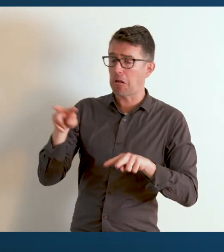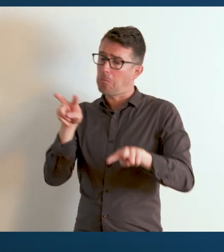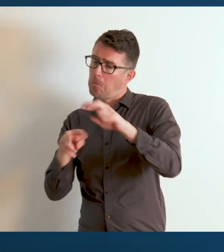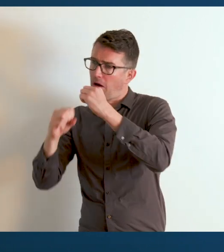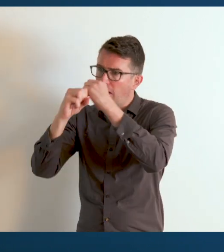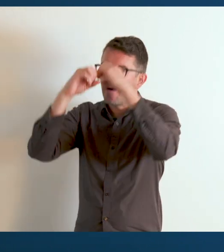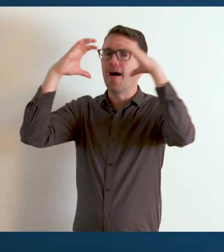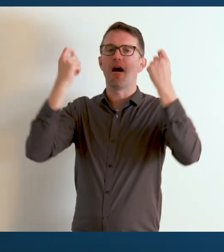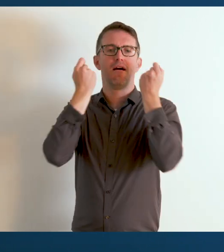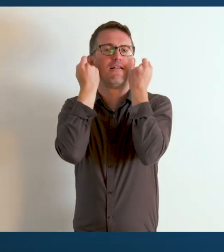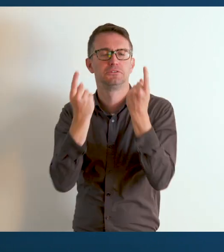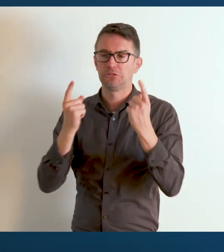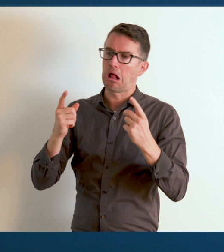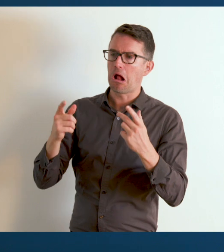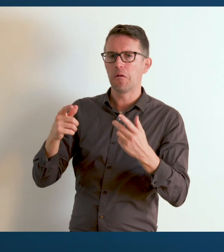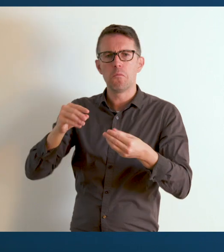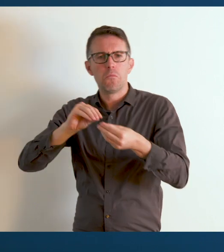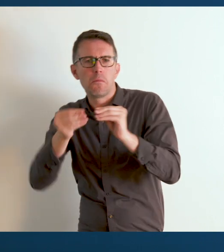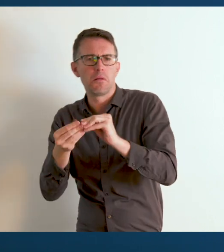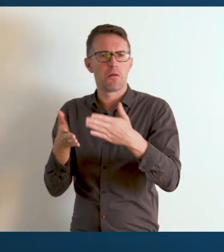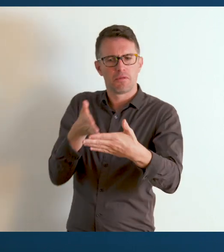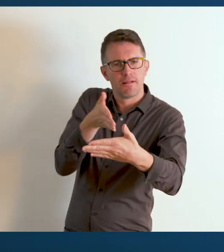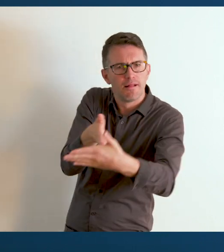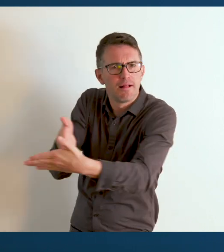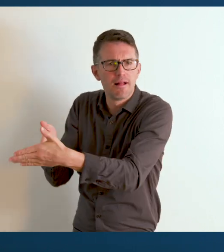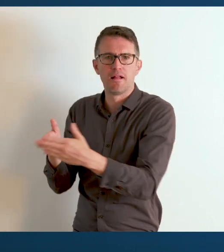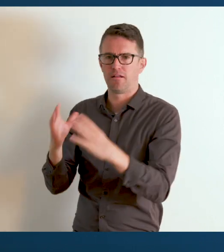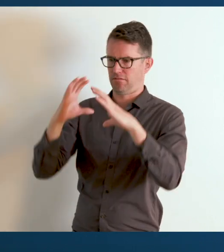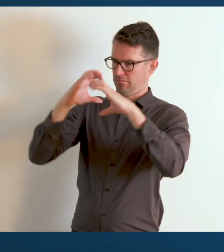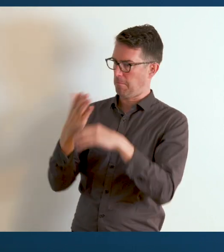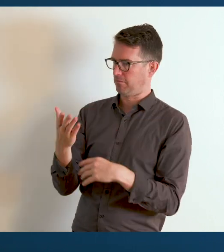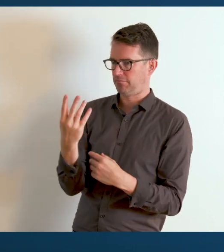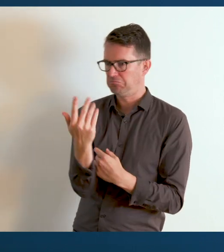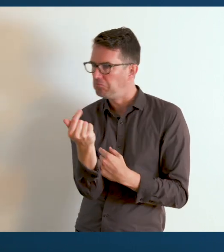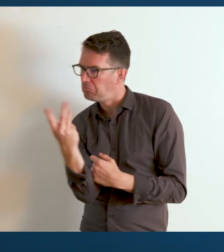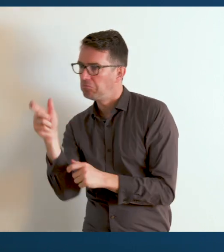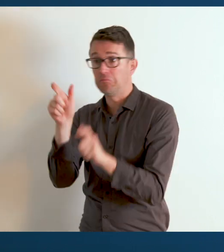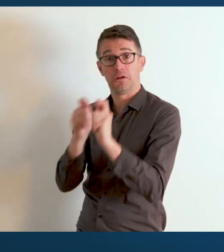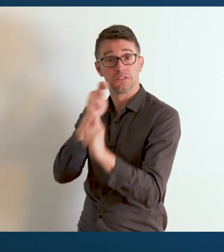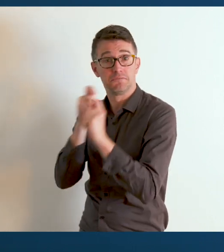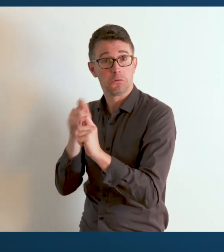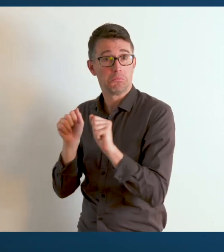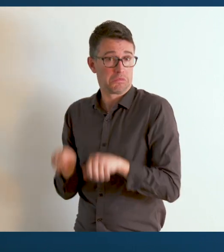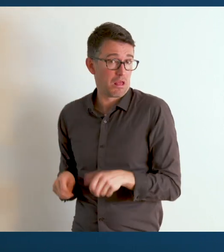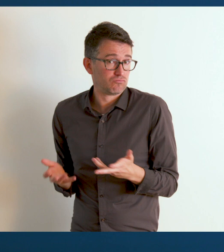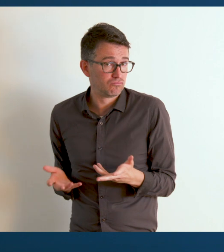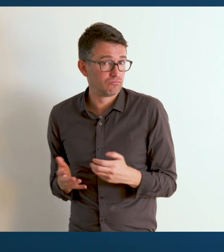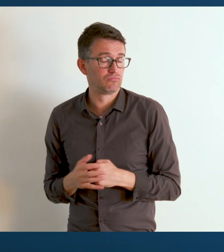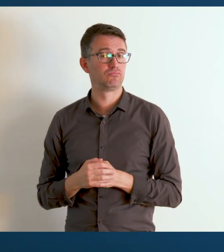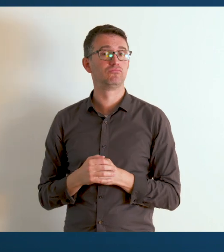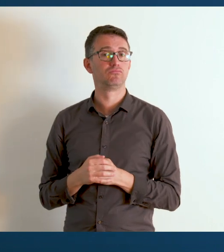can make conclusions based on a community's understanding of a situation, like with